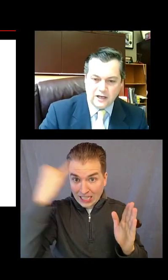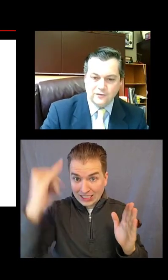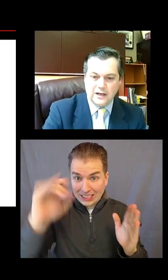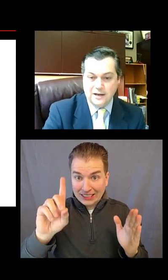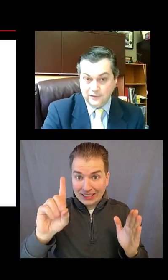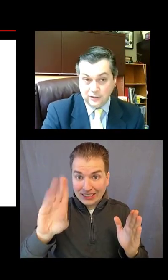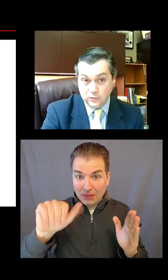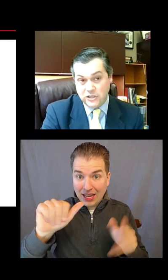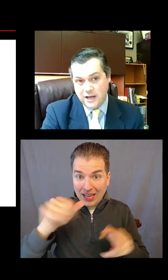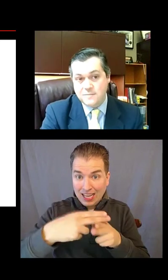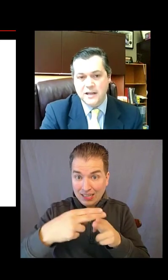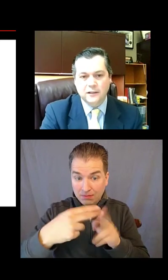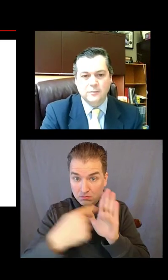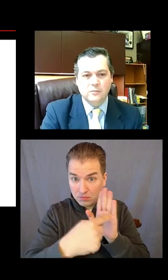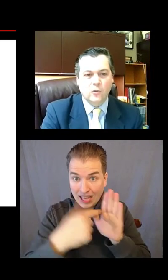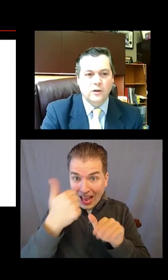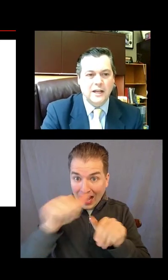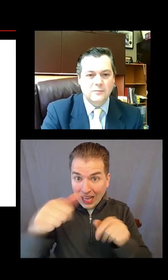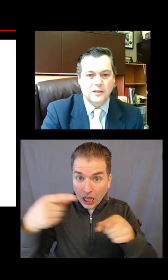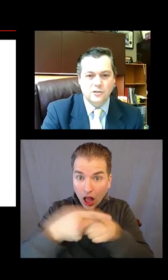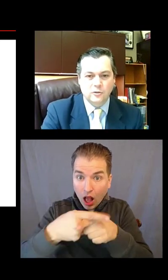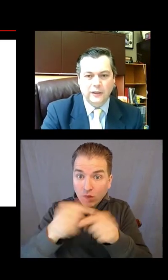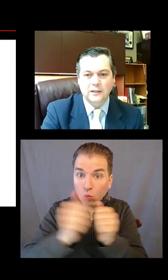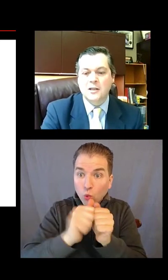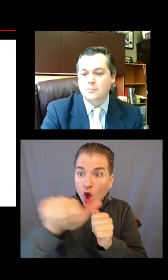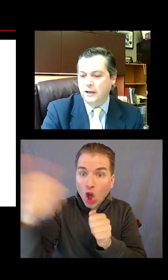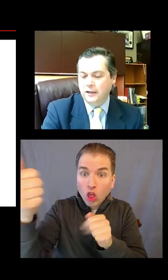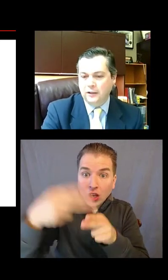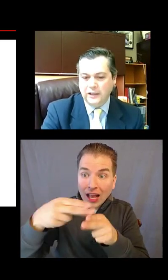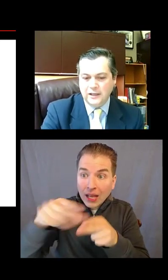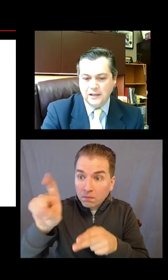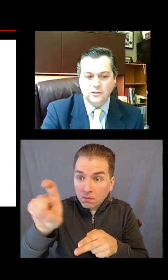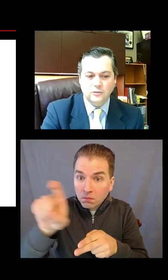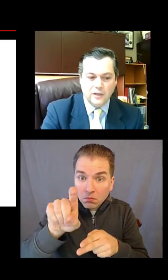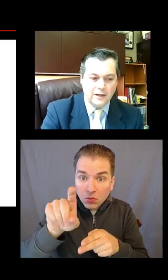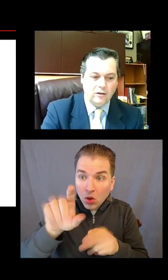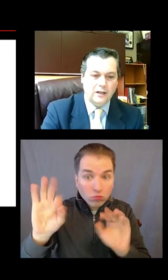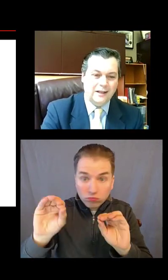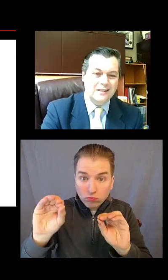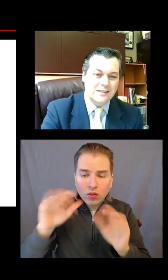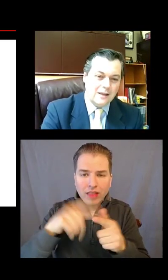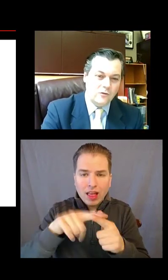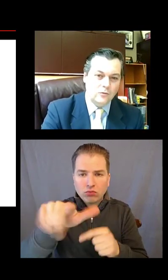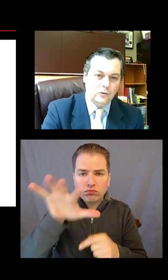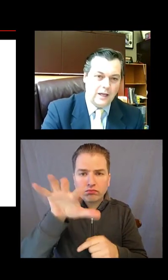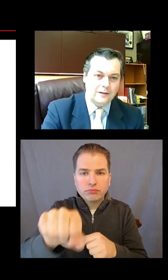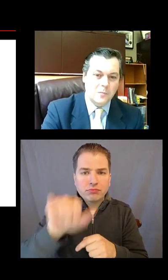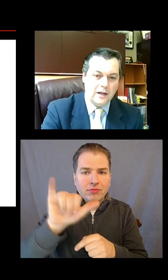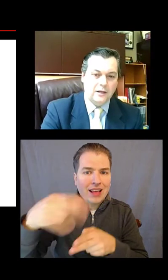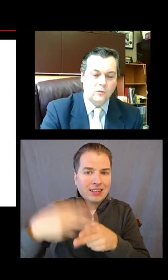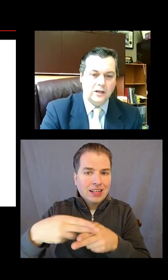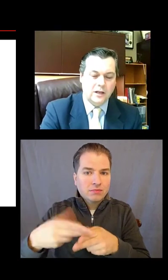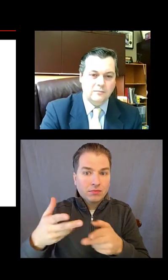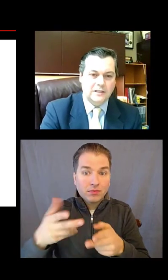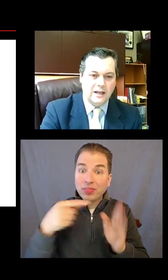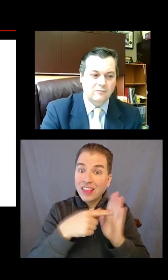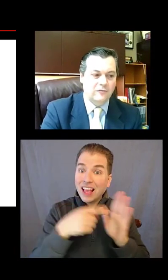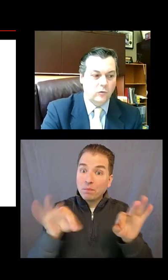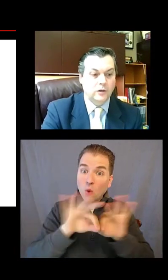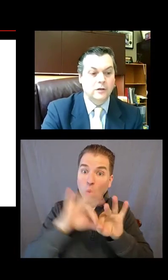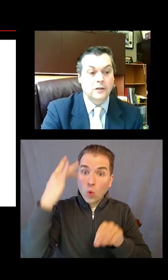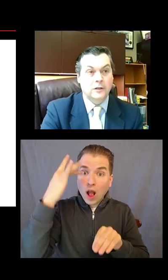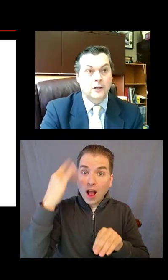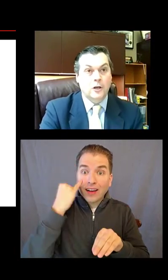and check for conflicts, which can be a little bit more time consuming. But as we can get into later, it can save you a lot of money when it comes